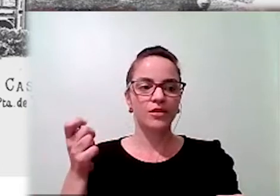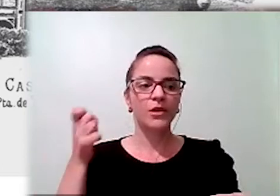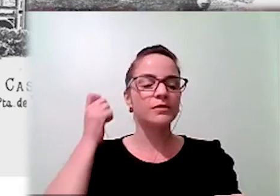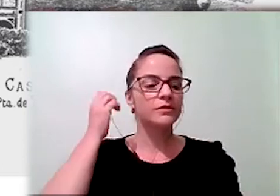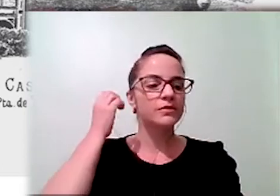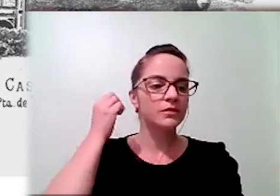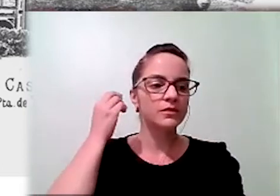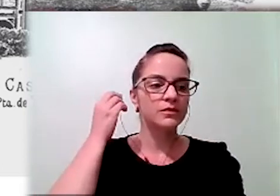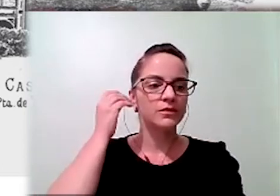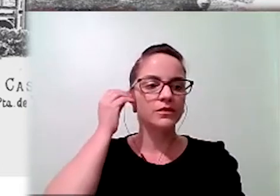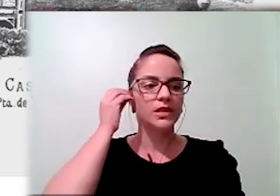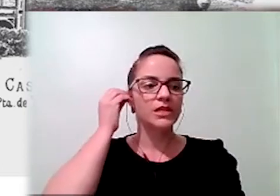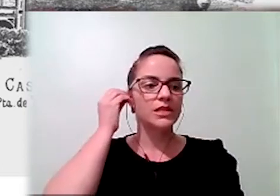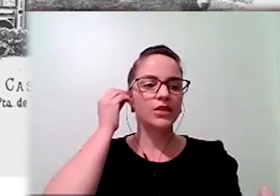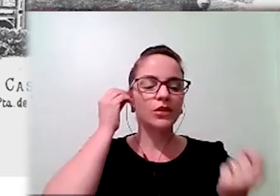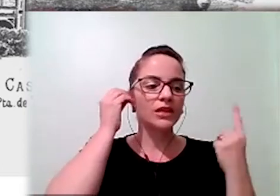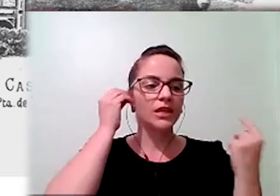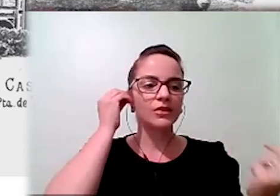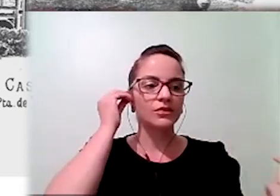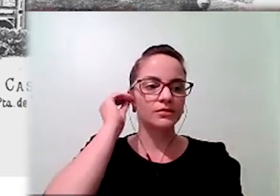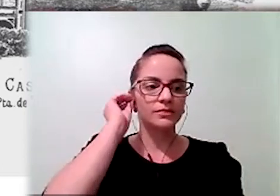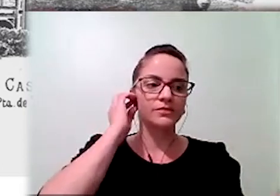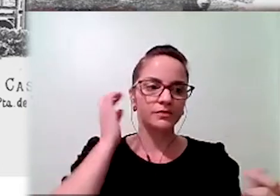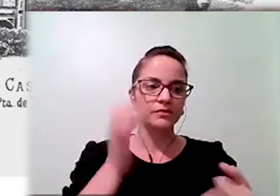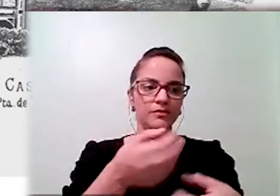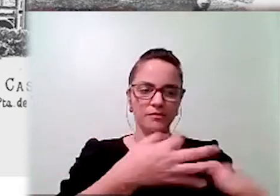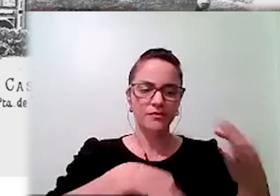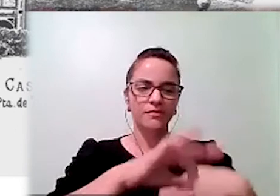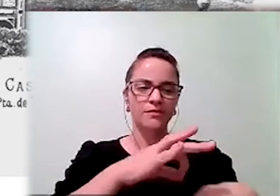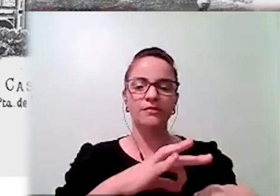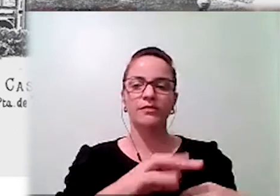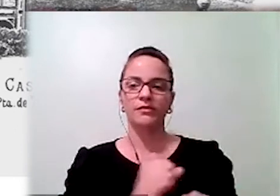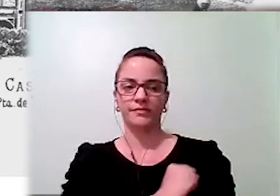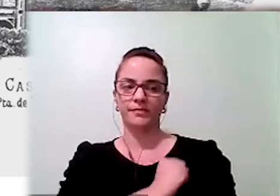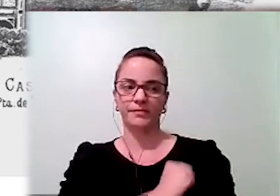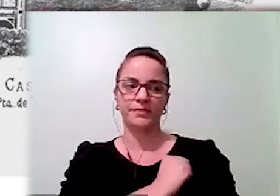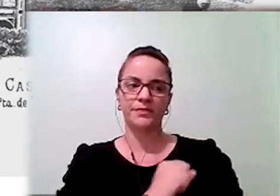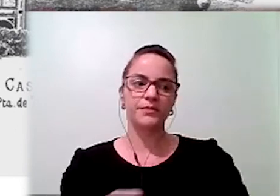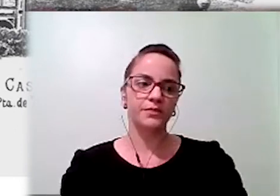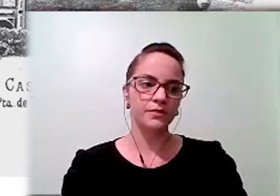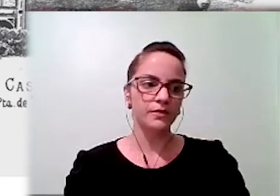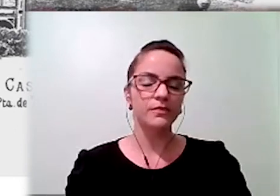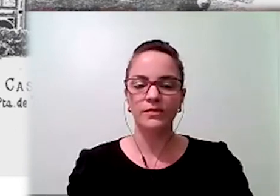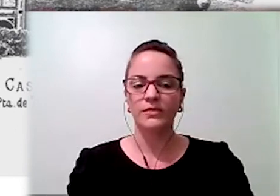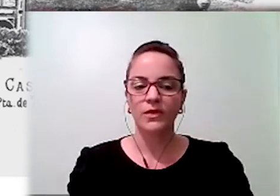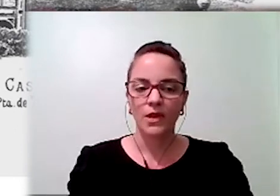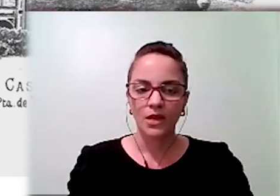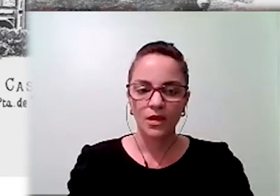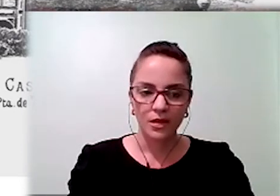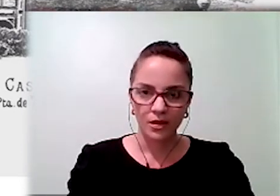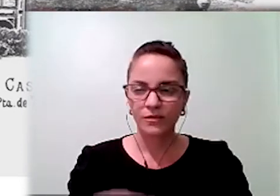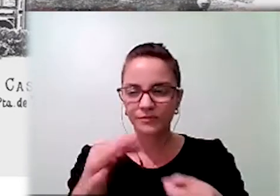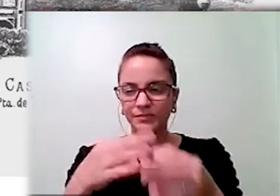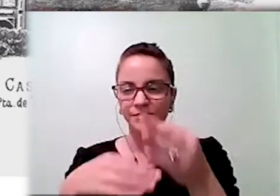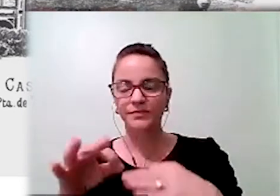the collection of the Puerto Rican Ateneum, founded in 1876 in the History Center of